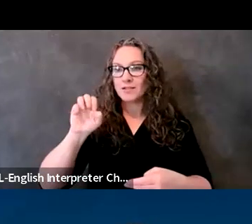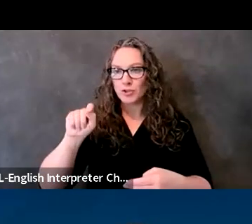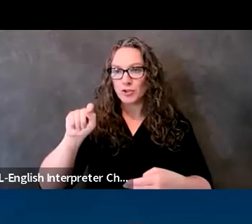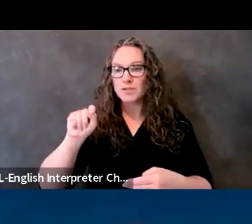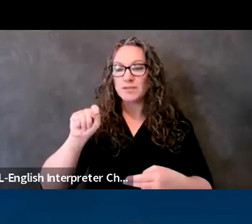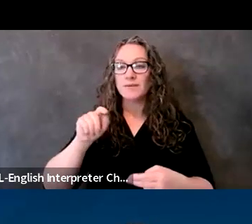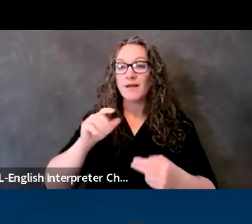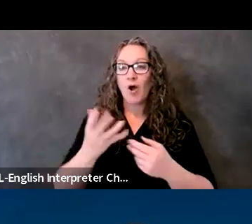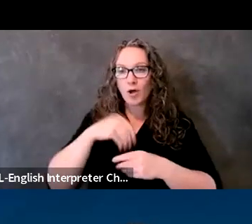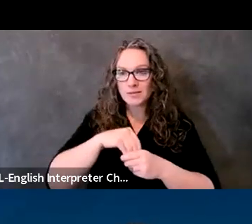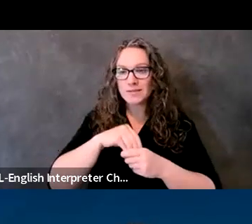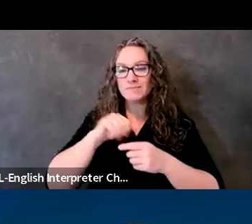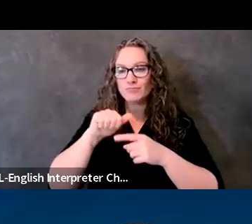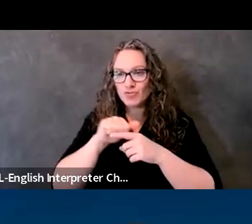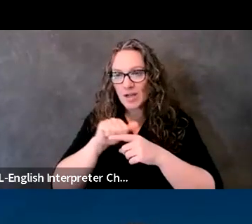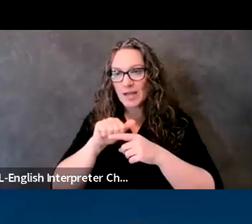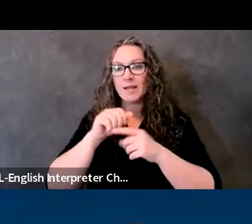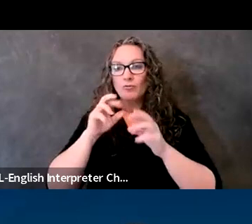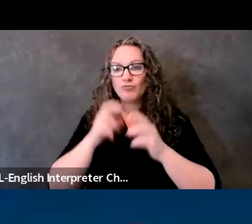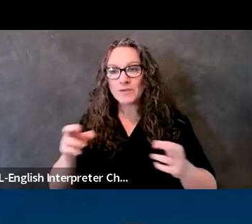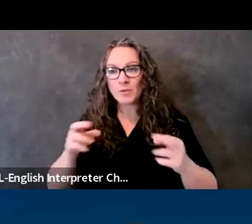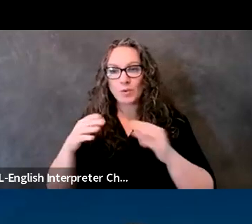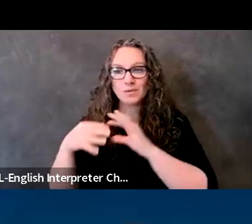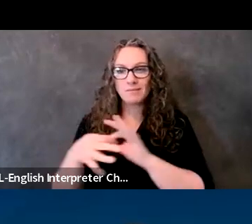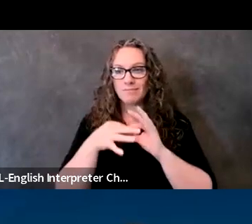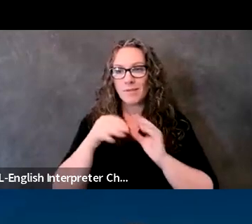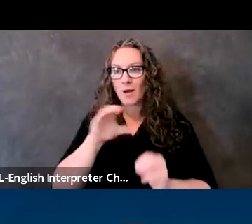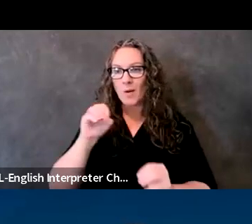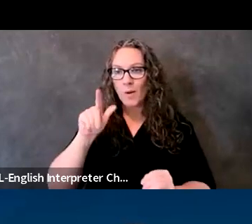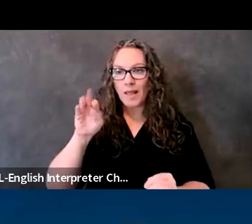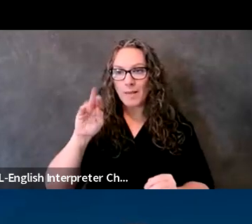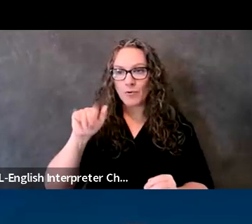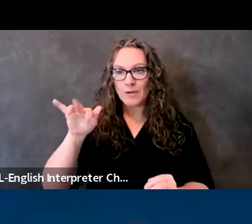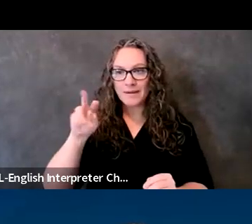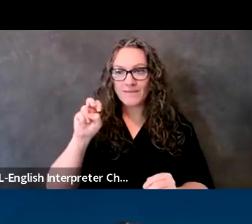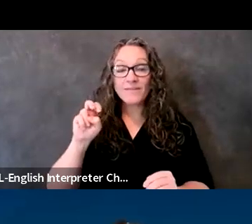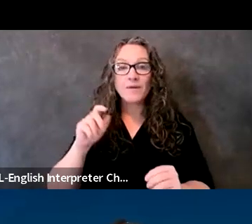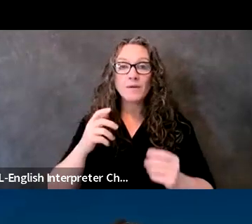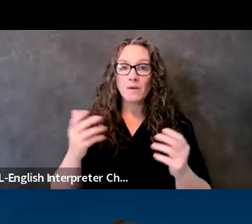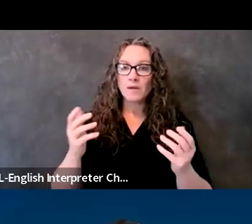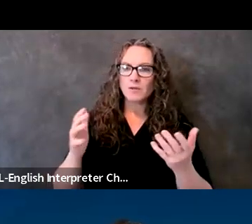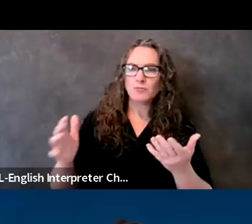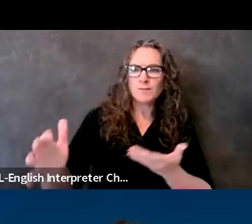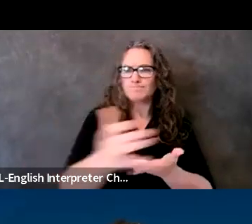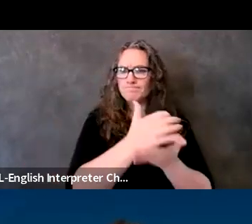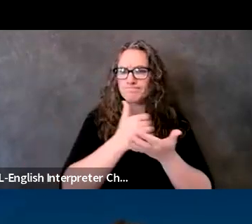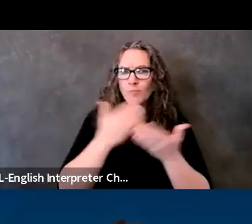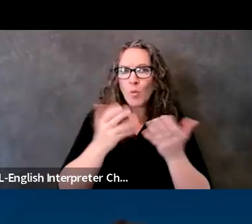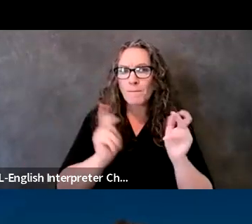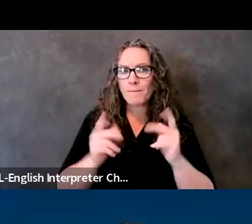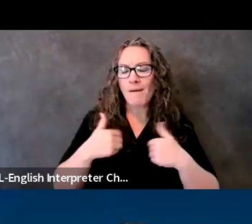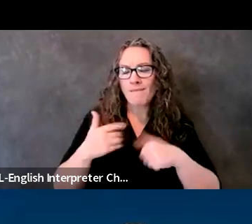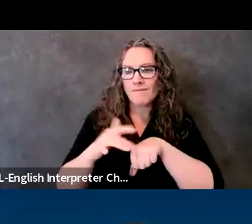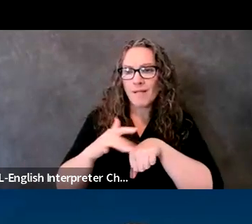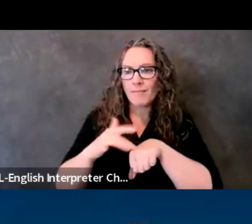Training Collaborative, pulling together what they have available and providing